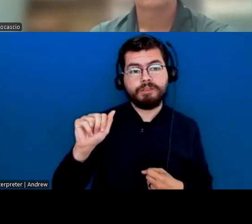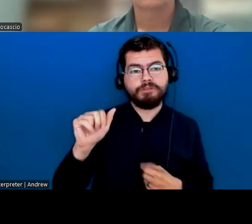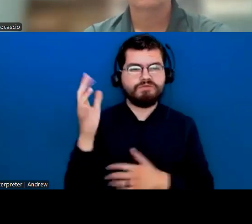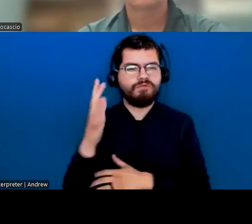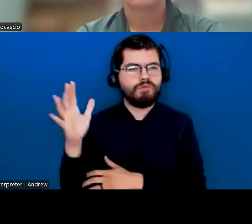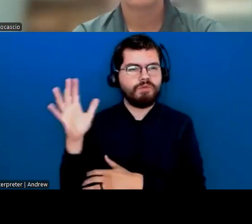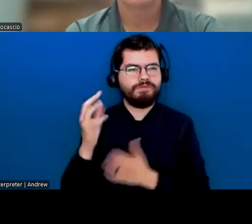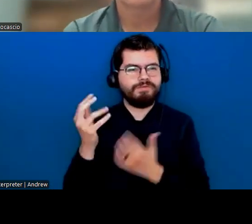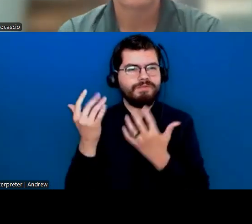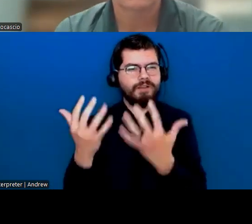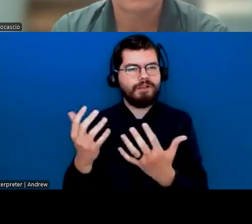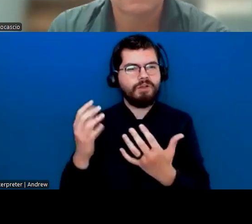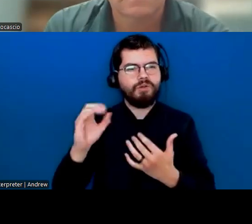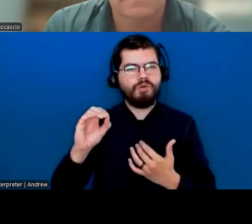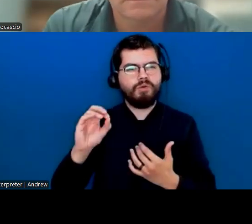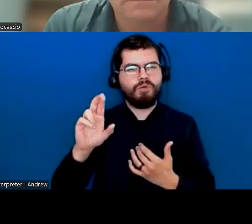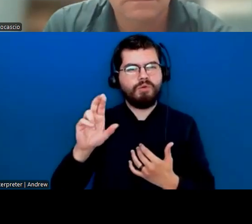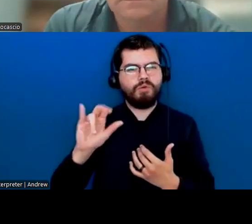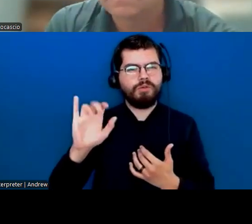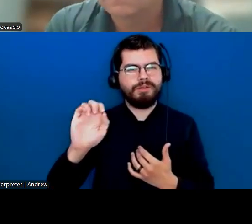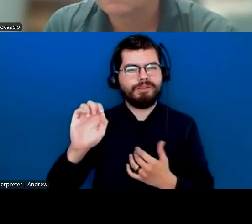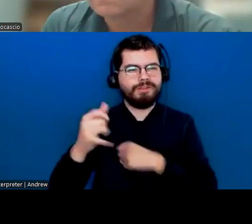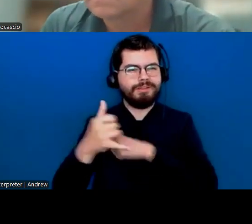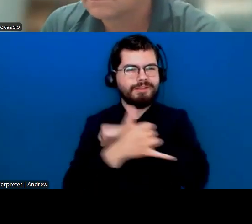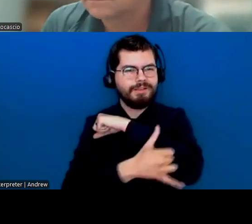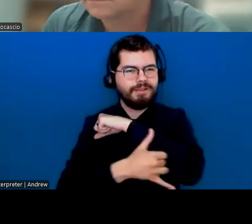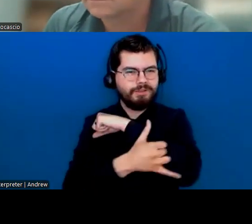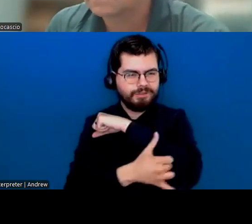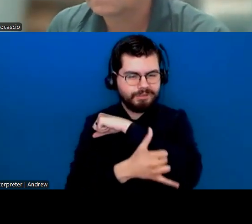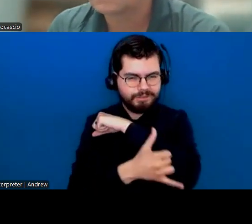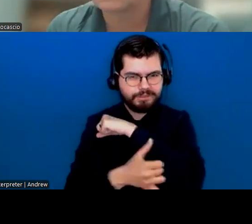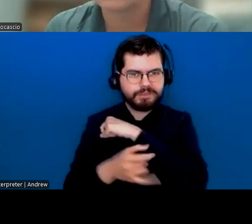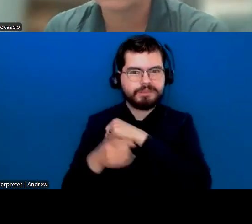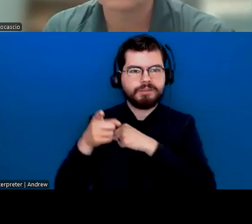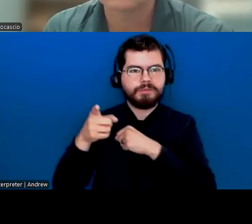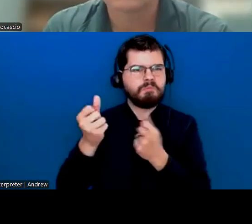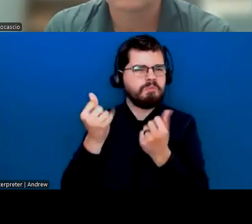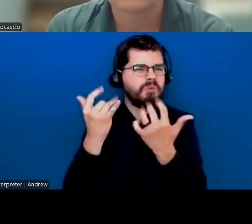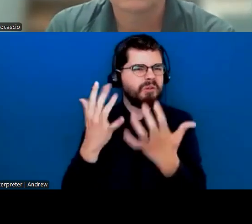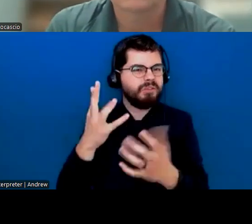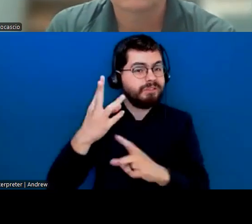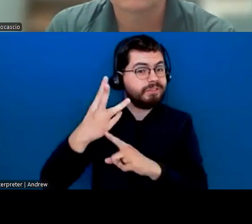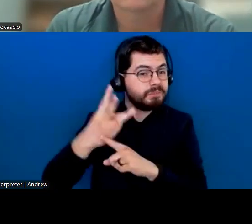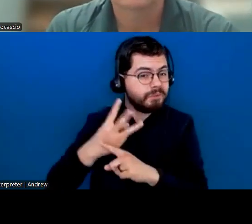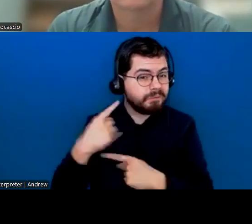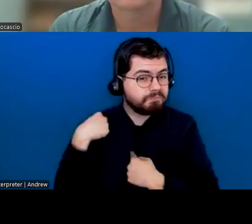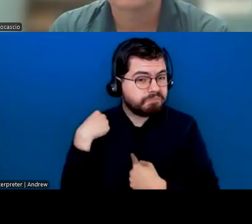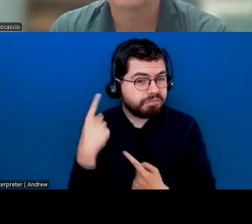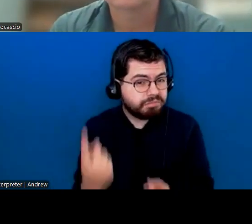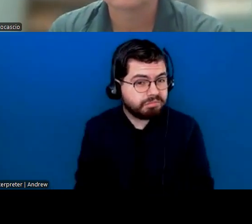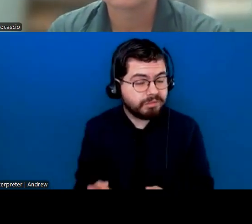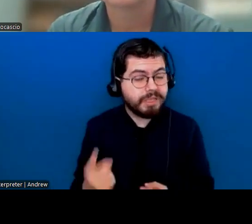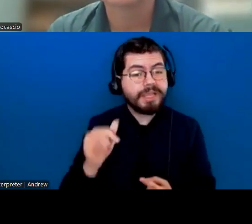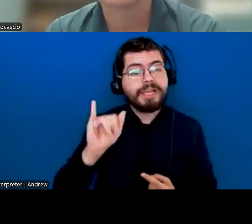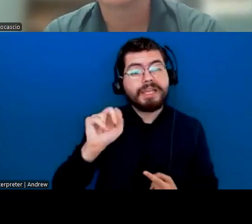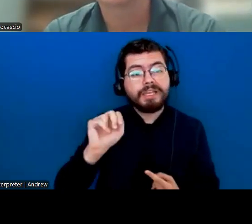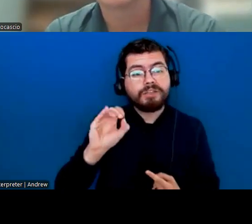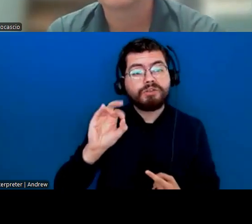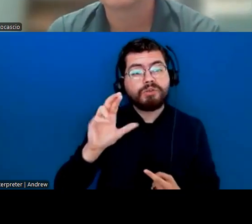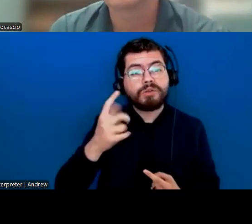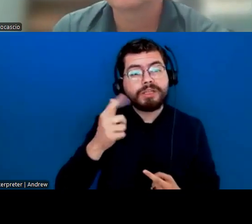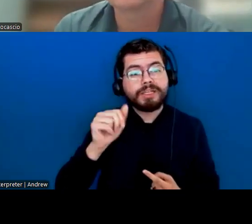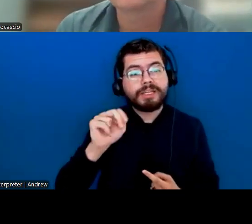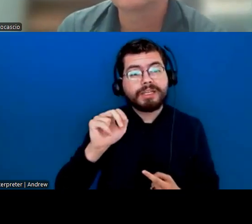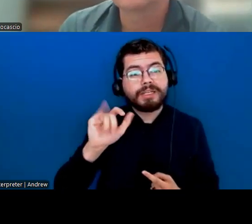burning for about 6 months now in organic peat soils. And until we get enough rain on that one to put it out,